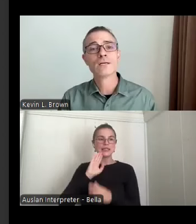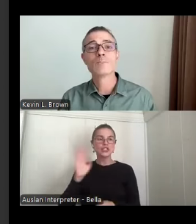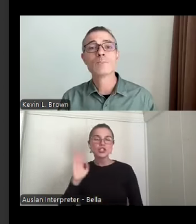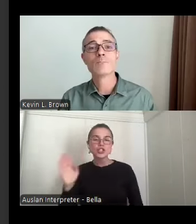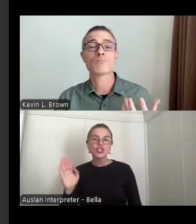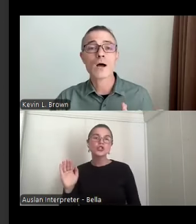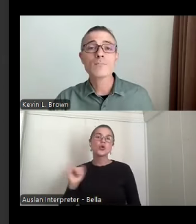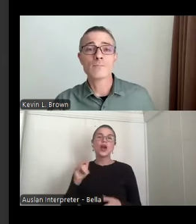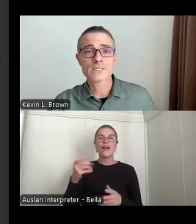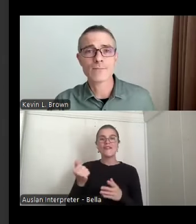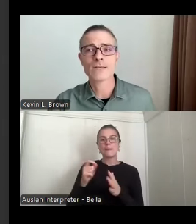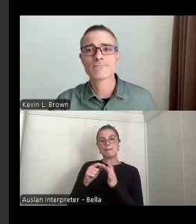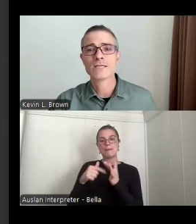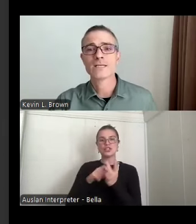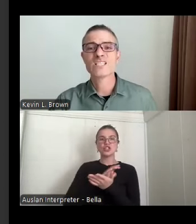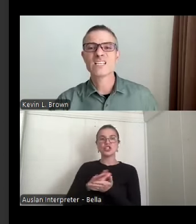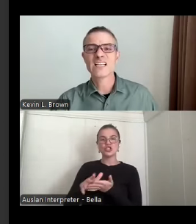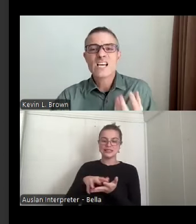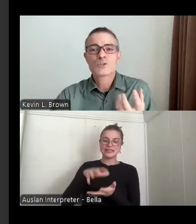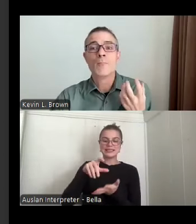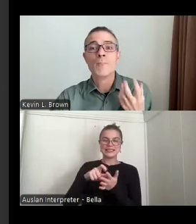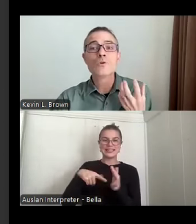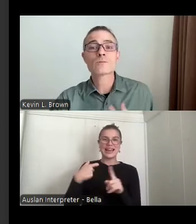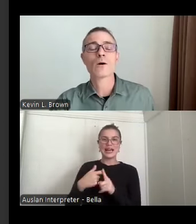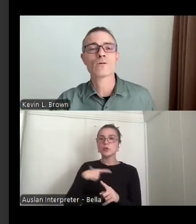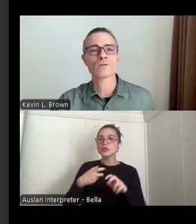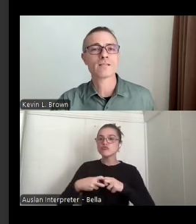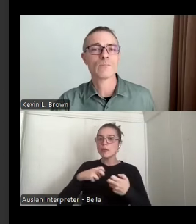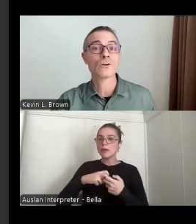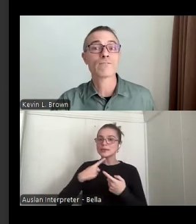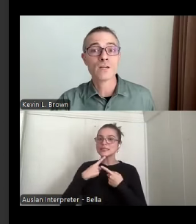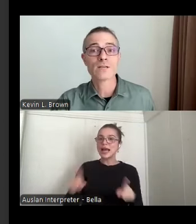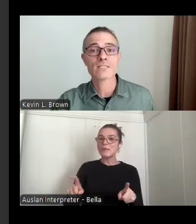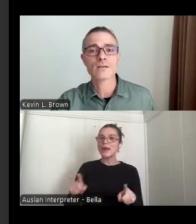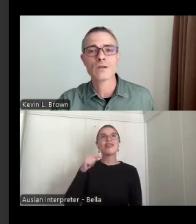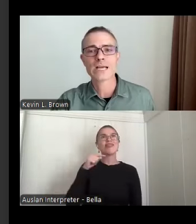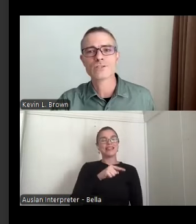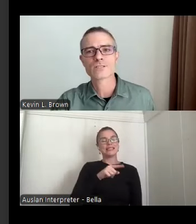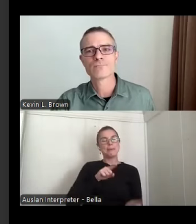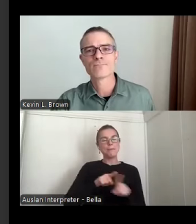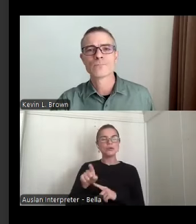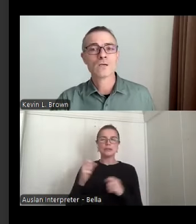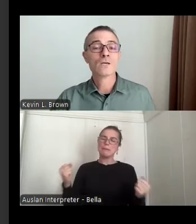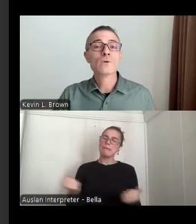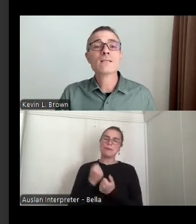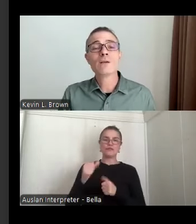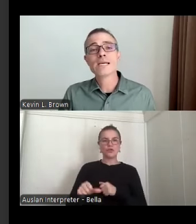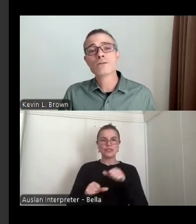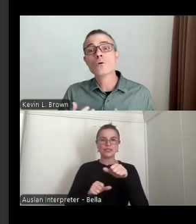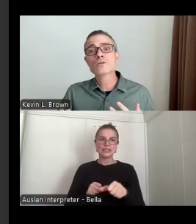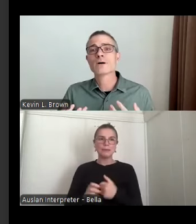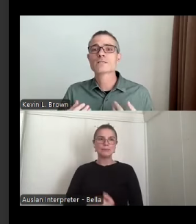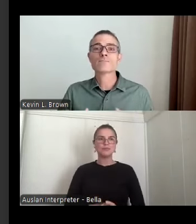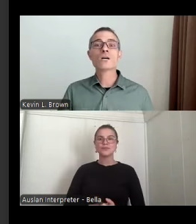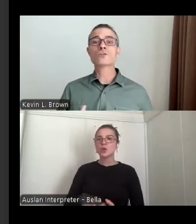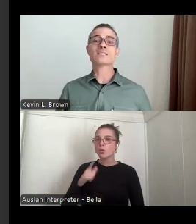collateral, because a problem statement is the initial most powerful step in your fundraising communications. Reason being,